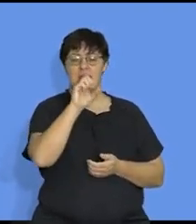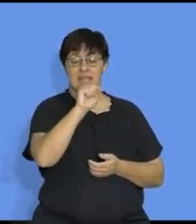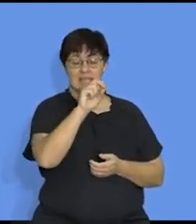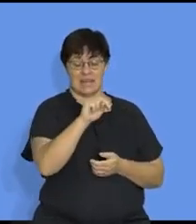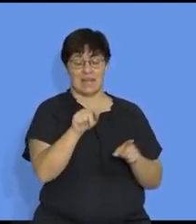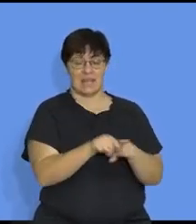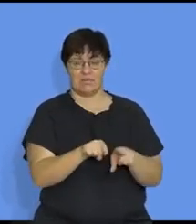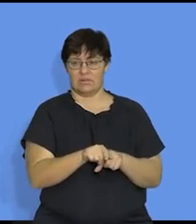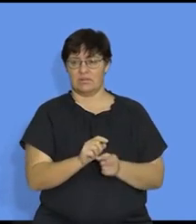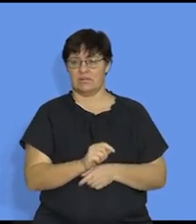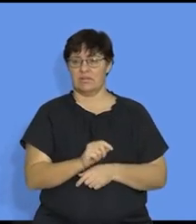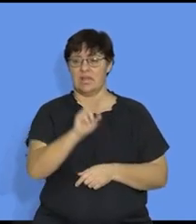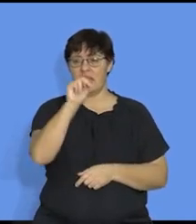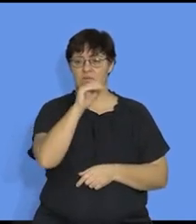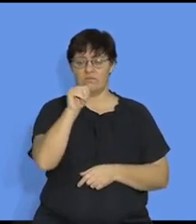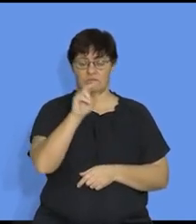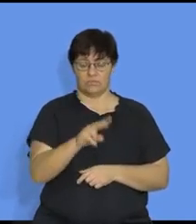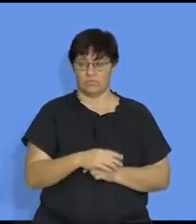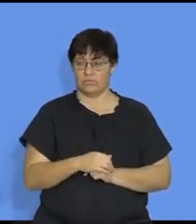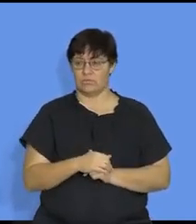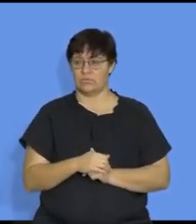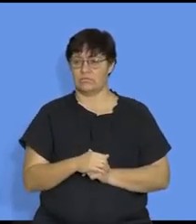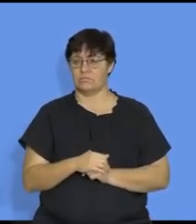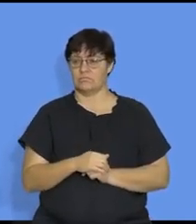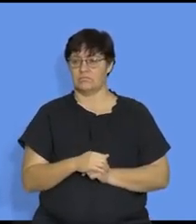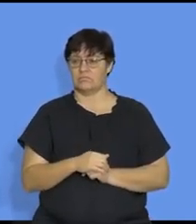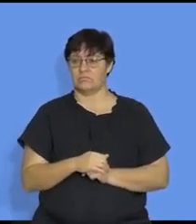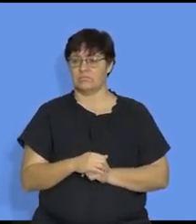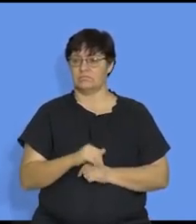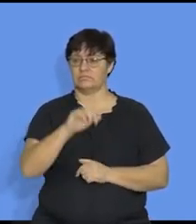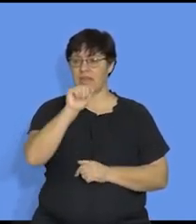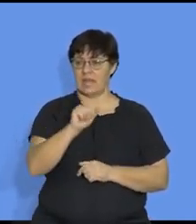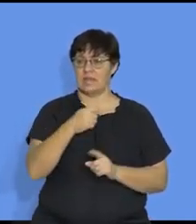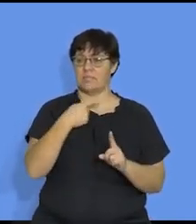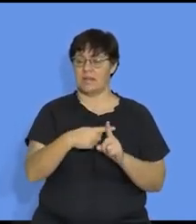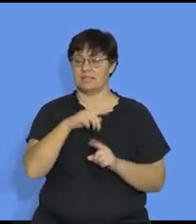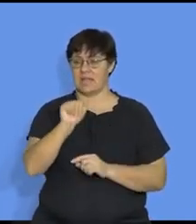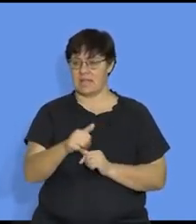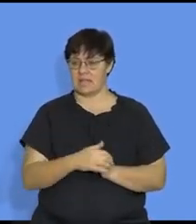Sn is equal to n over 2, open brackets, a plus